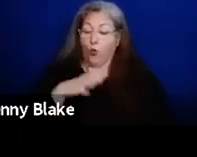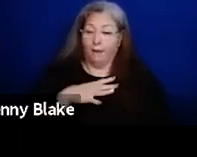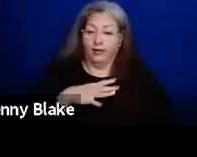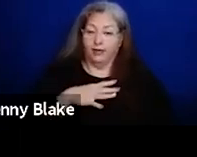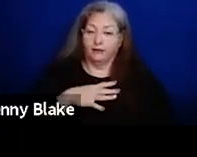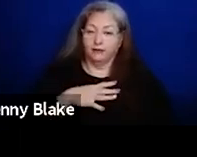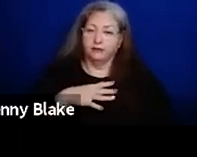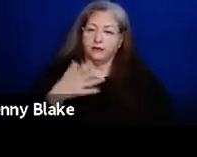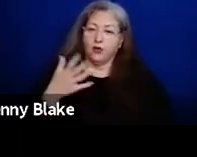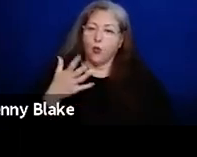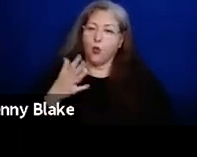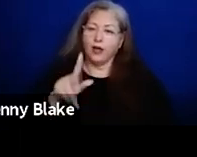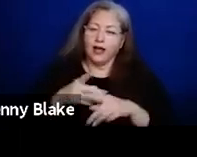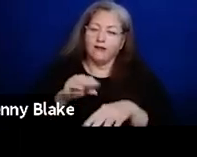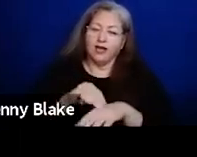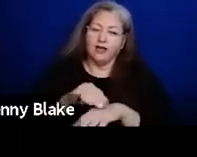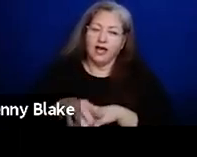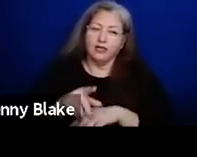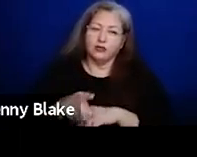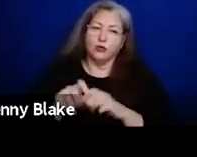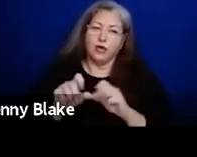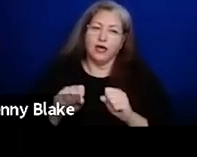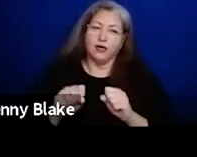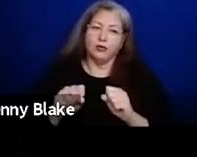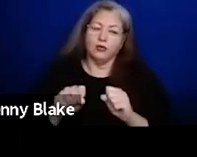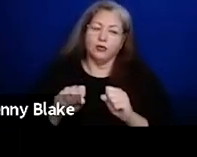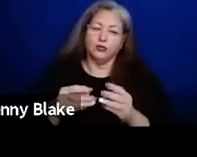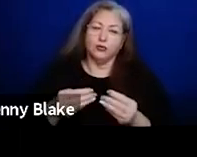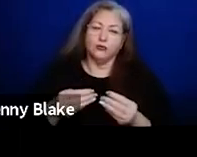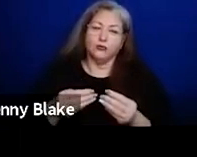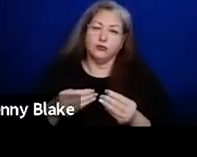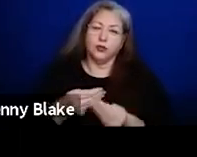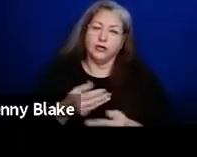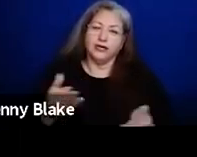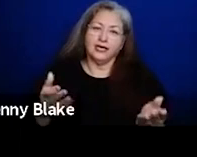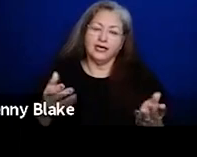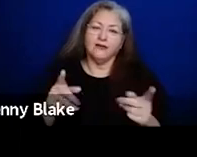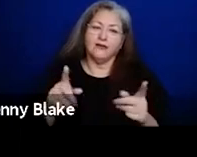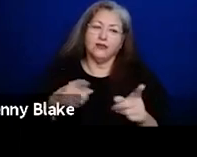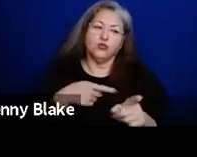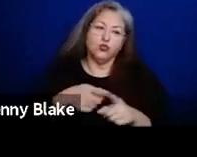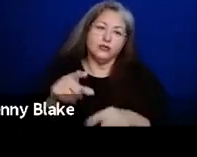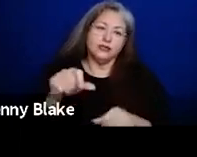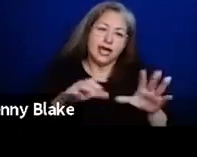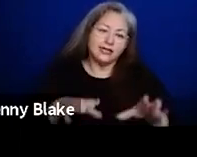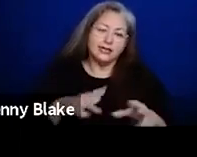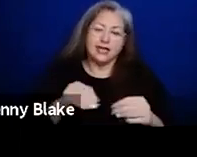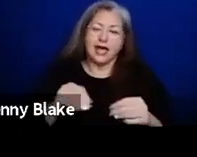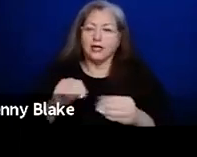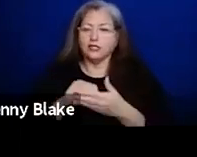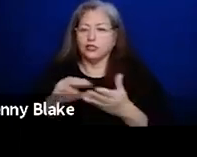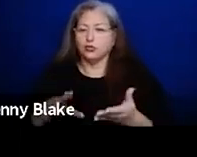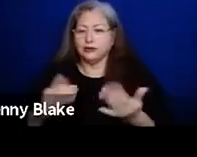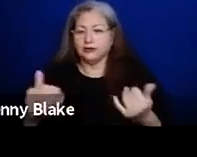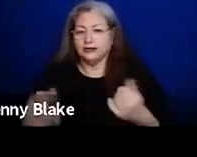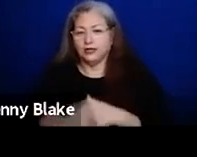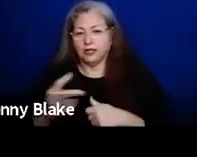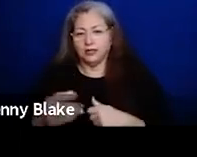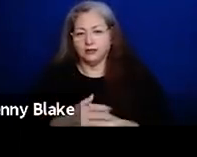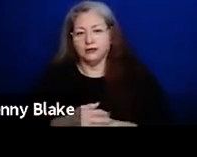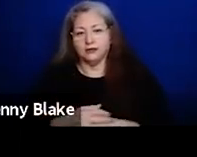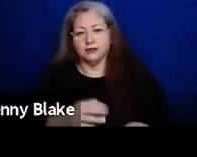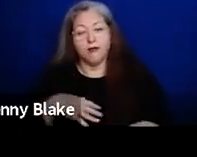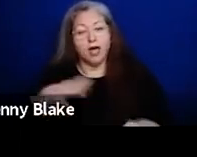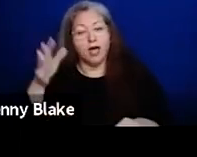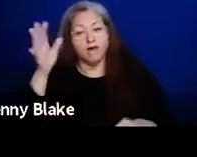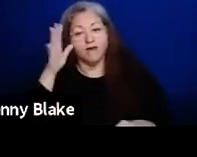what advice are you able to give scientists and students today? My father